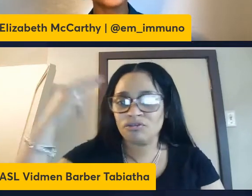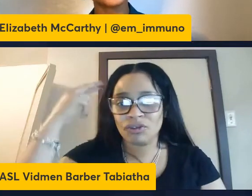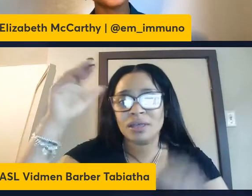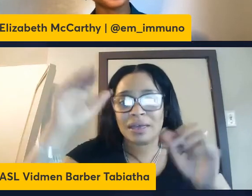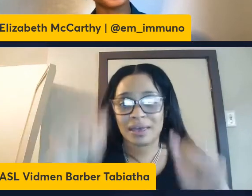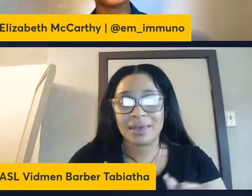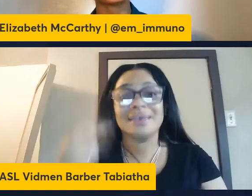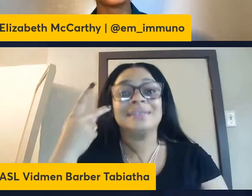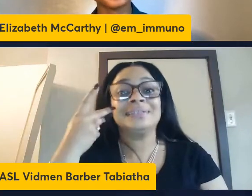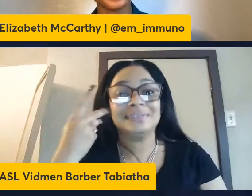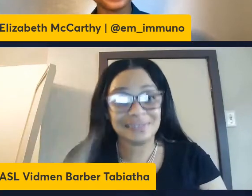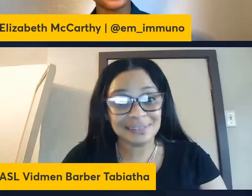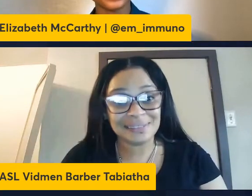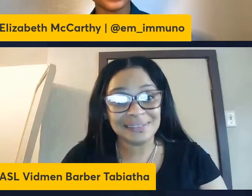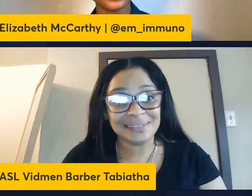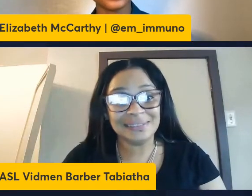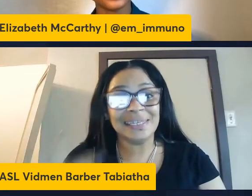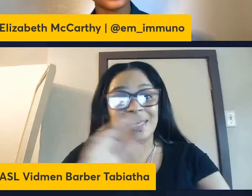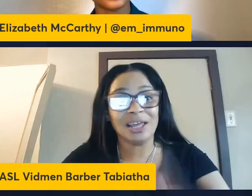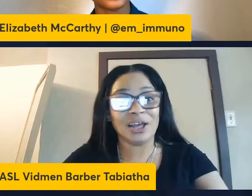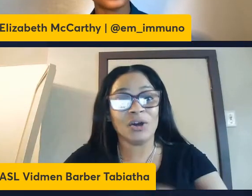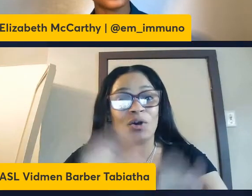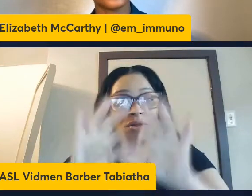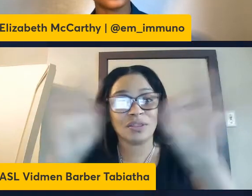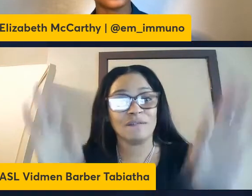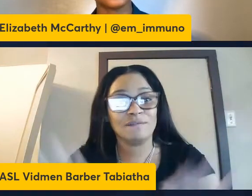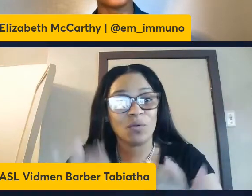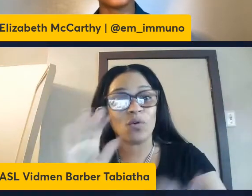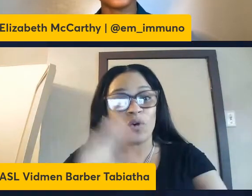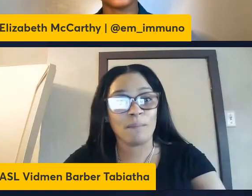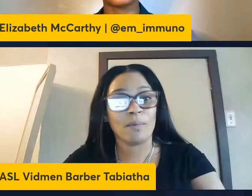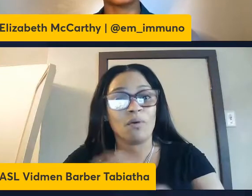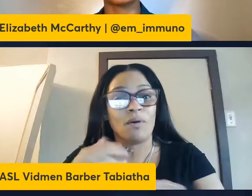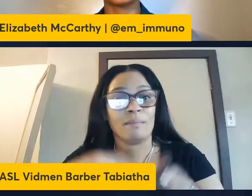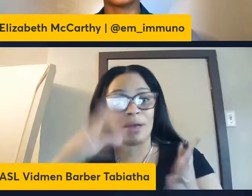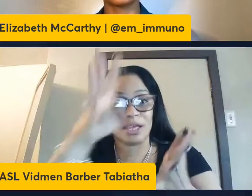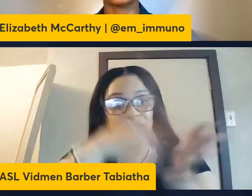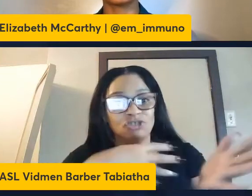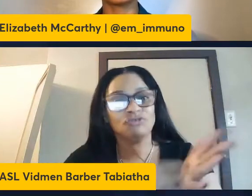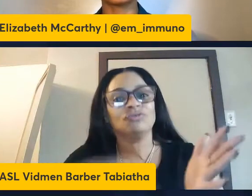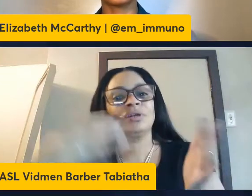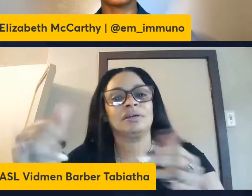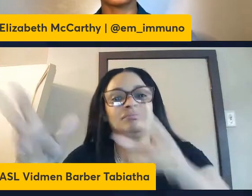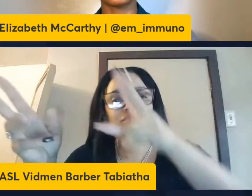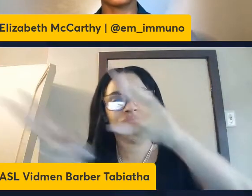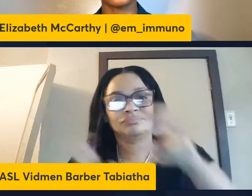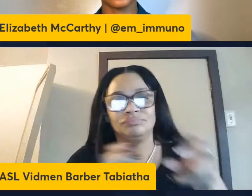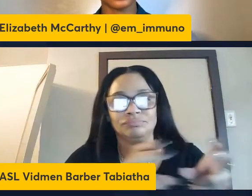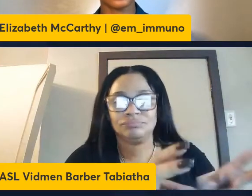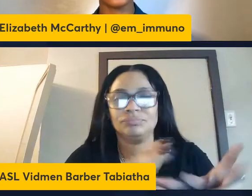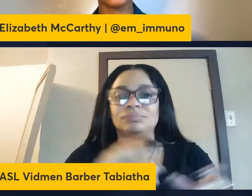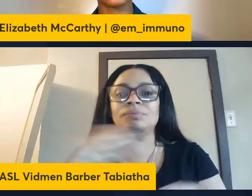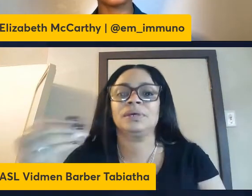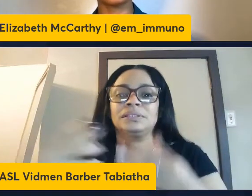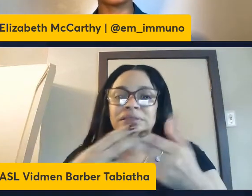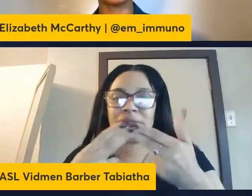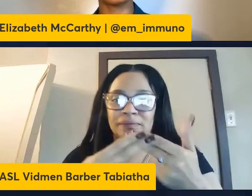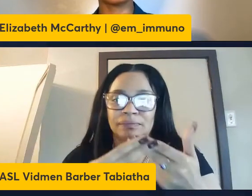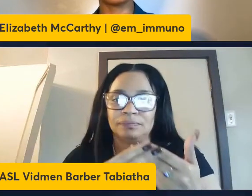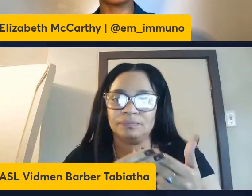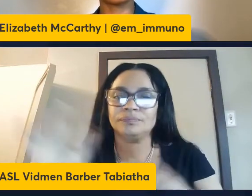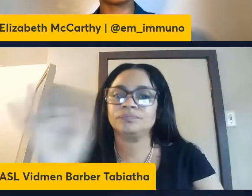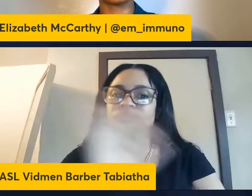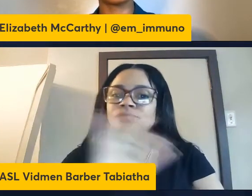interactively see the figure on the bottom right-hand side of my screen, and I could still in the same way interact with the script that I was saving. But I could